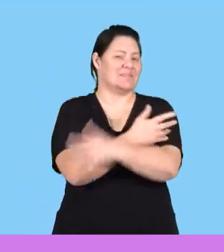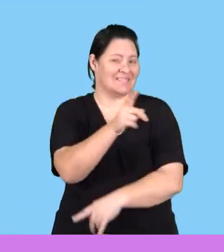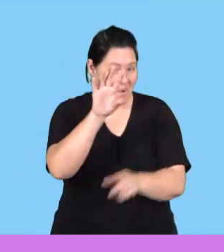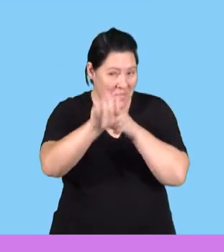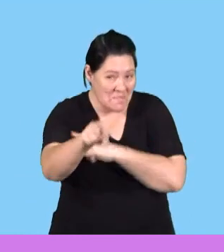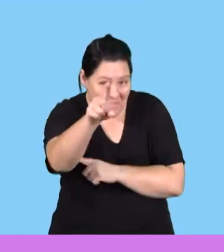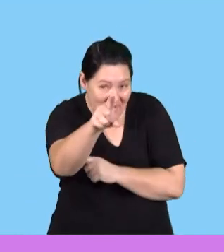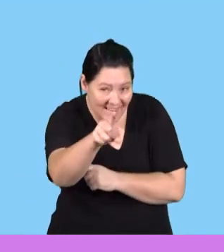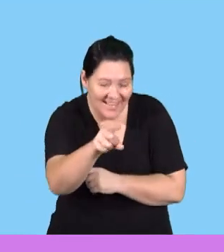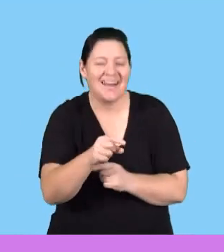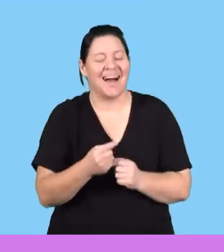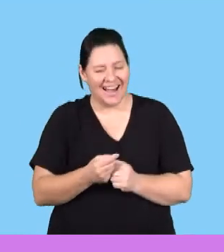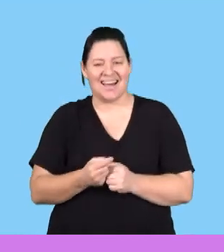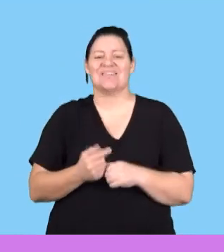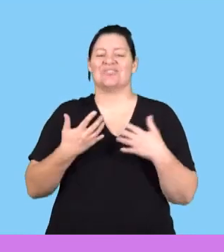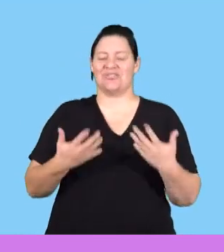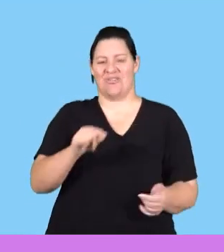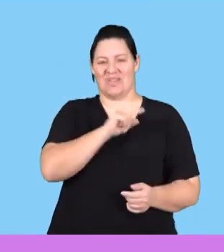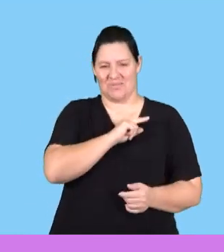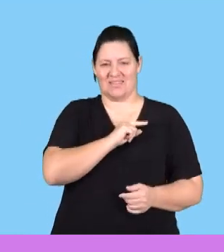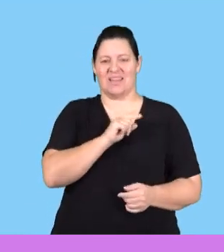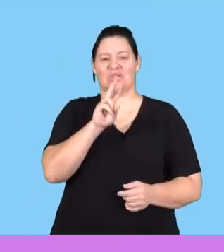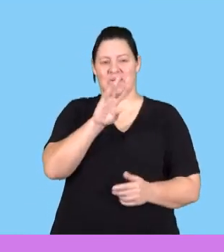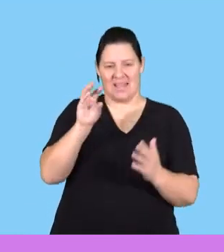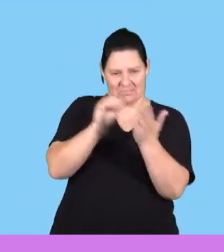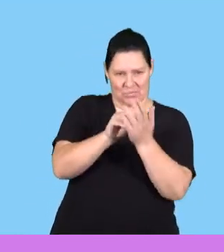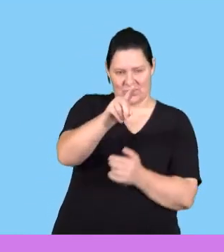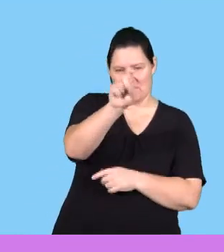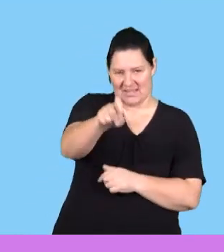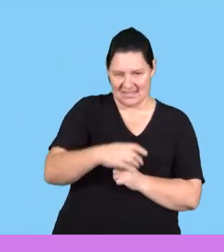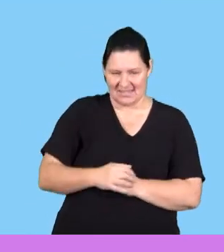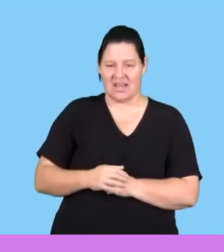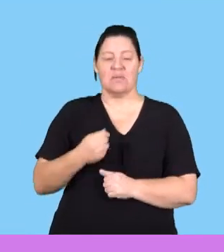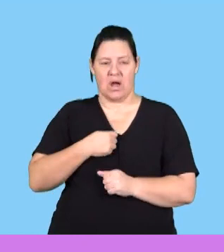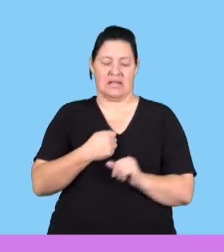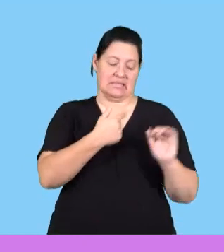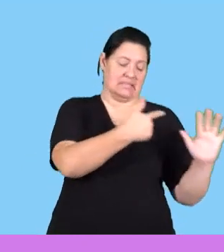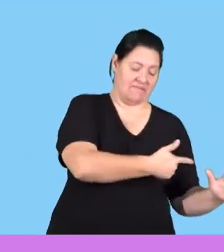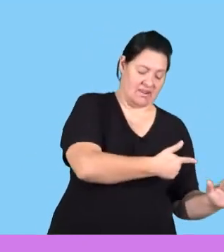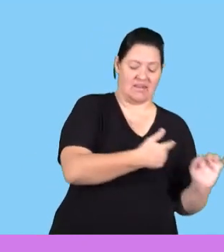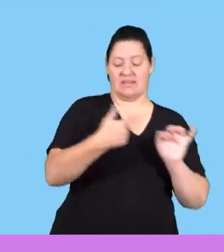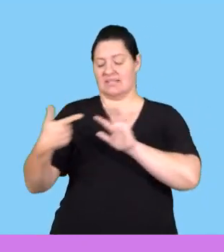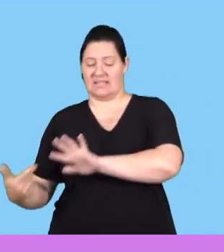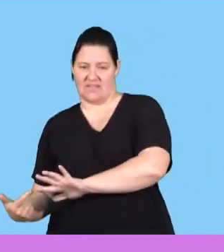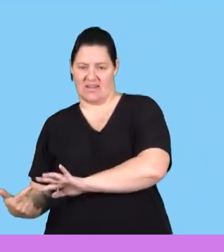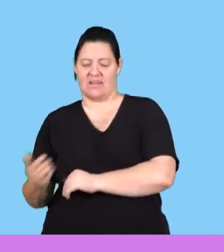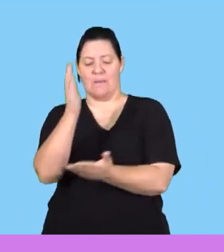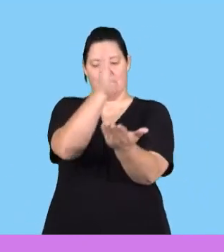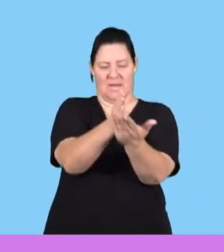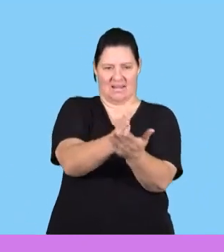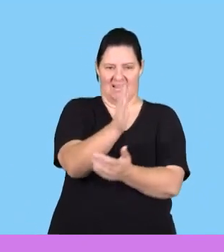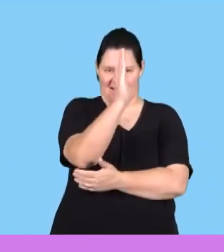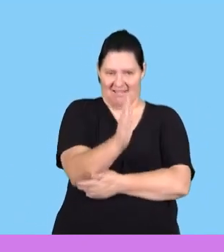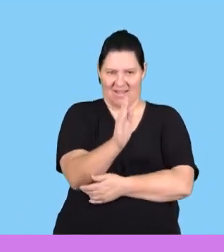skipped, 28. I hope you guys picked that up at home. So therefore, 28 must go there. So that will give us 1, 2,